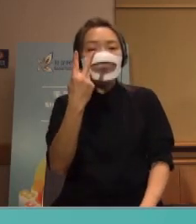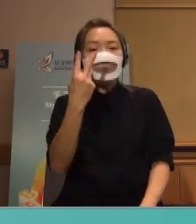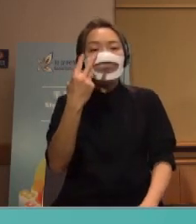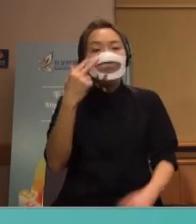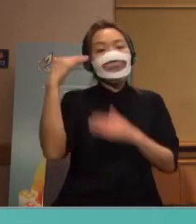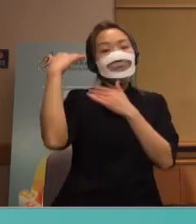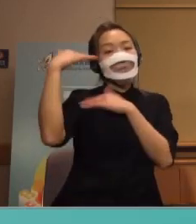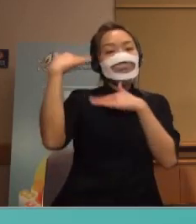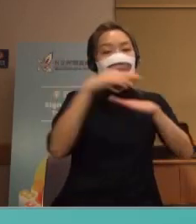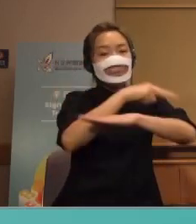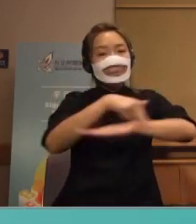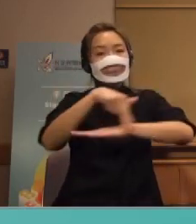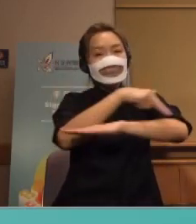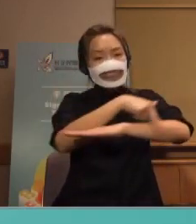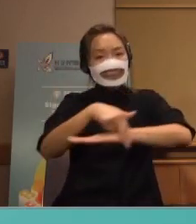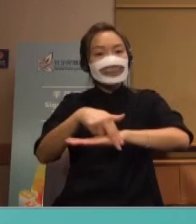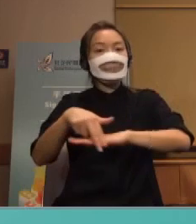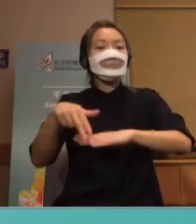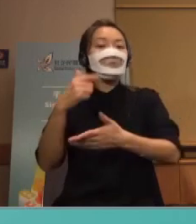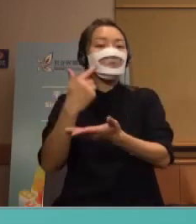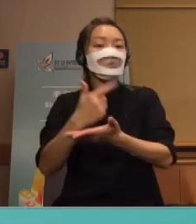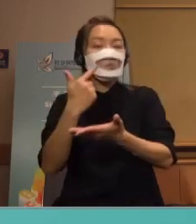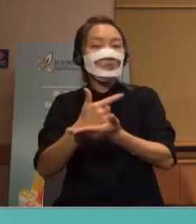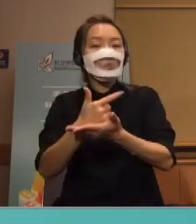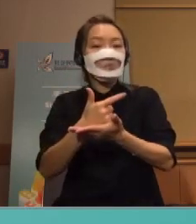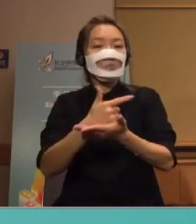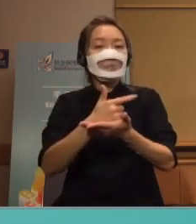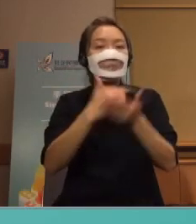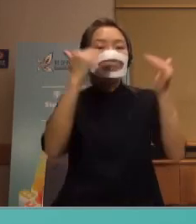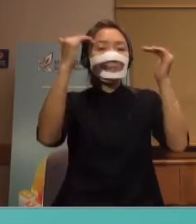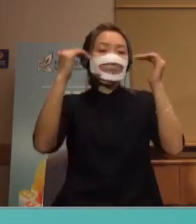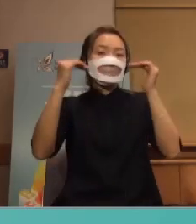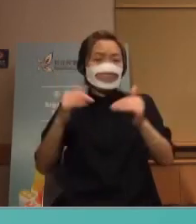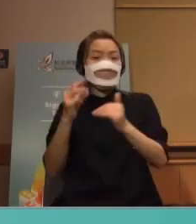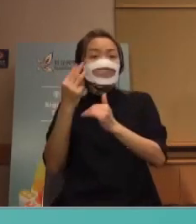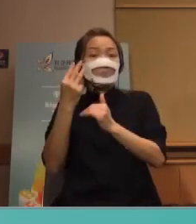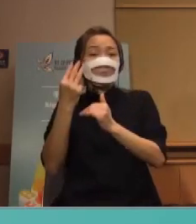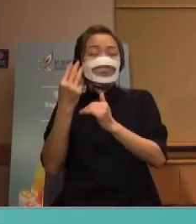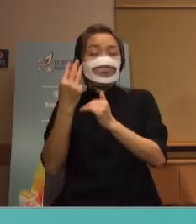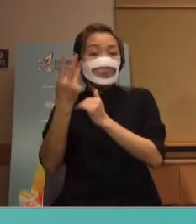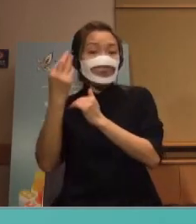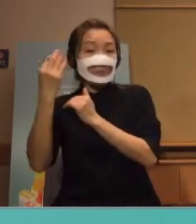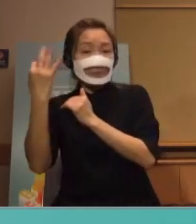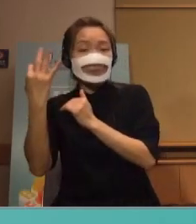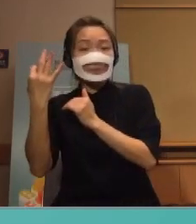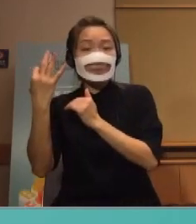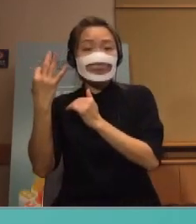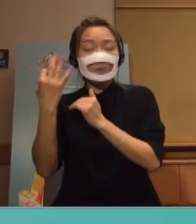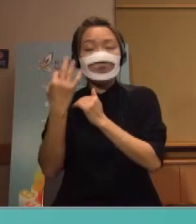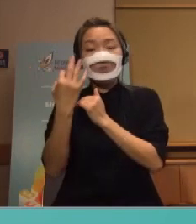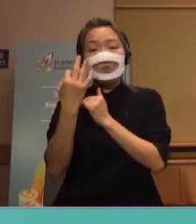UI. Like not many guys are doing like these guys, like one click buy an NFT, right? You have to go through all these process and